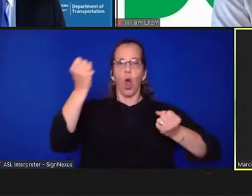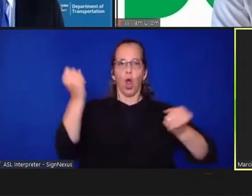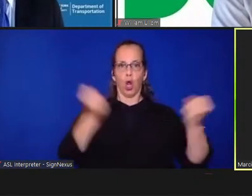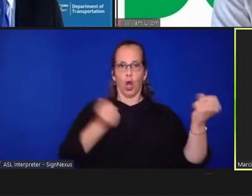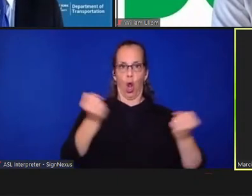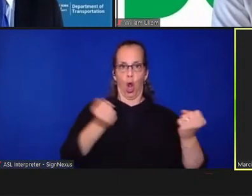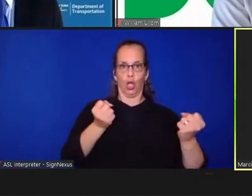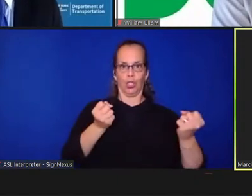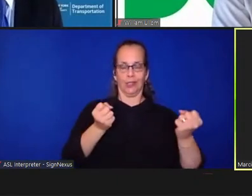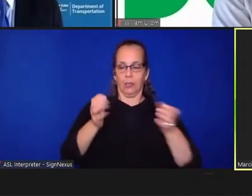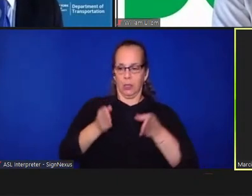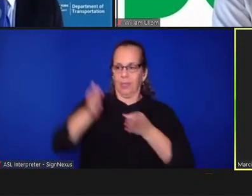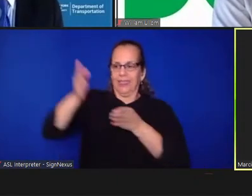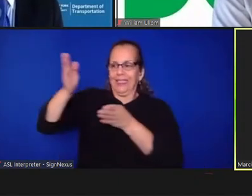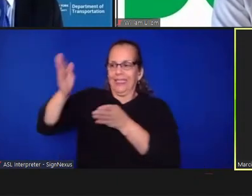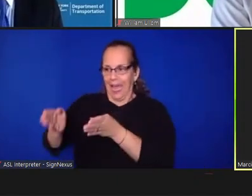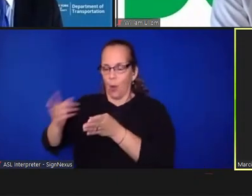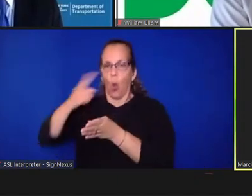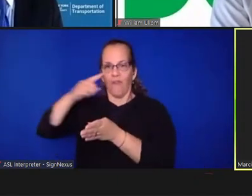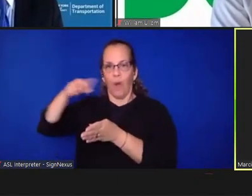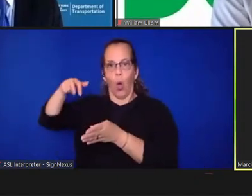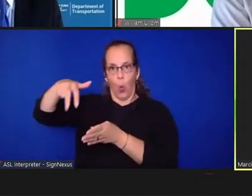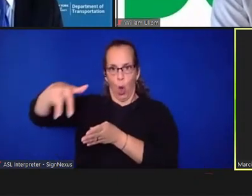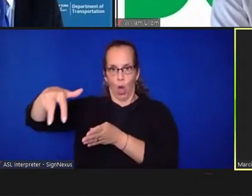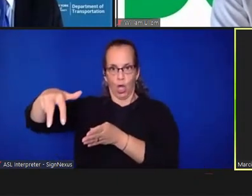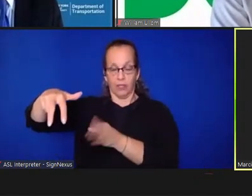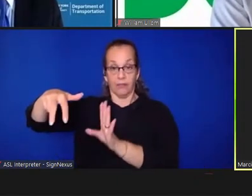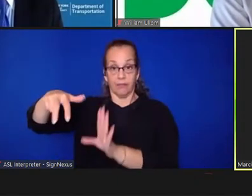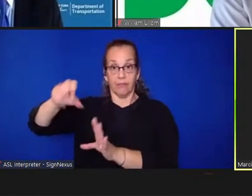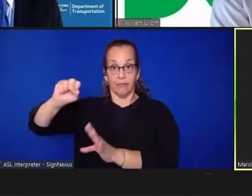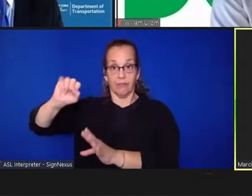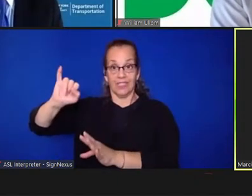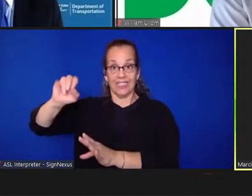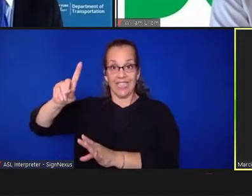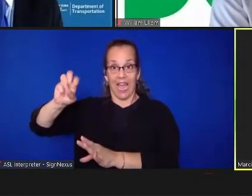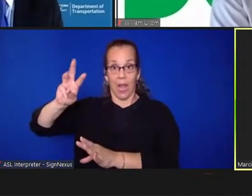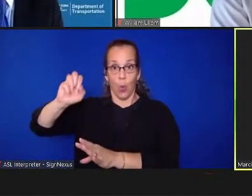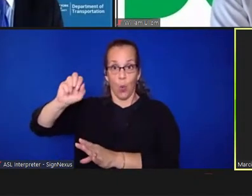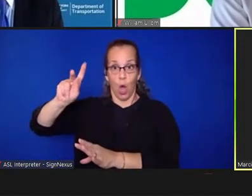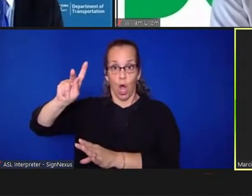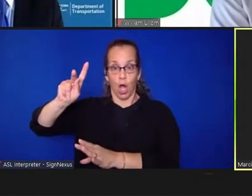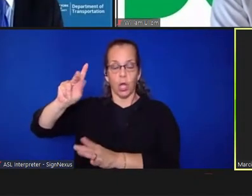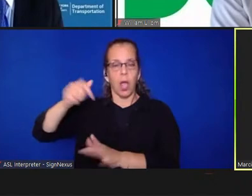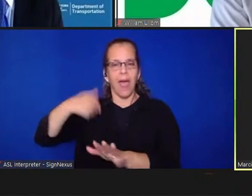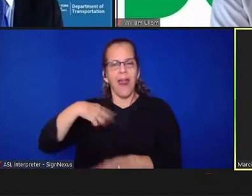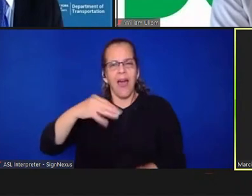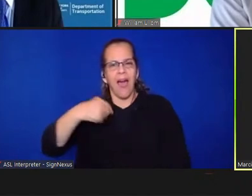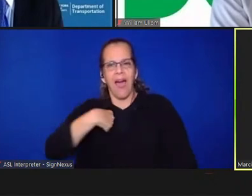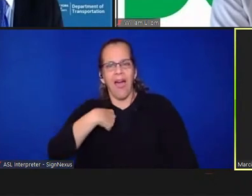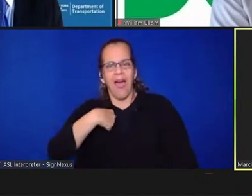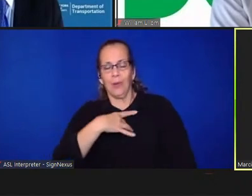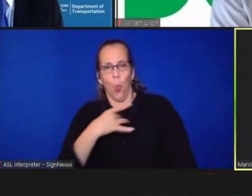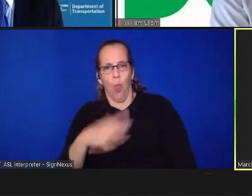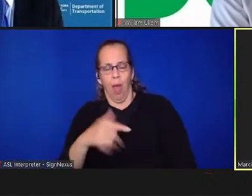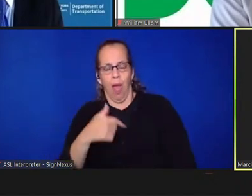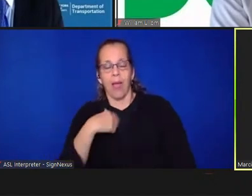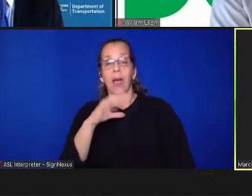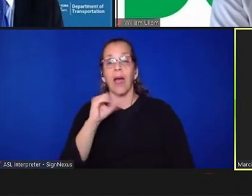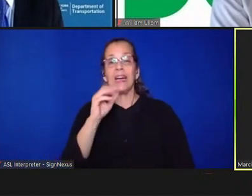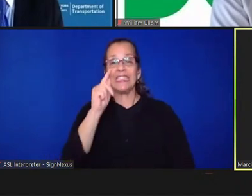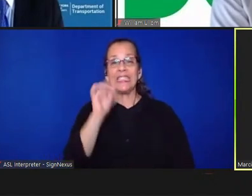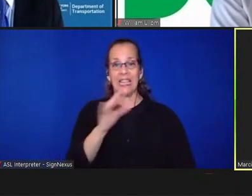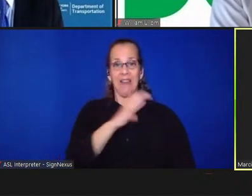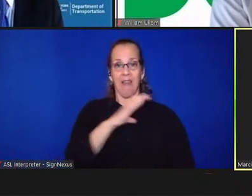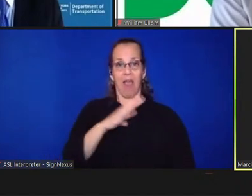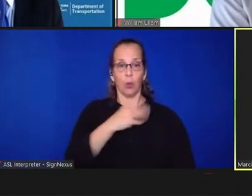sidewalks are for pedestrians and I also really resent that city council members who have continued to work